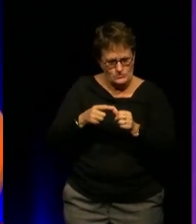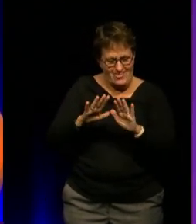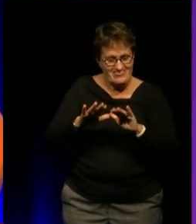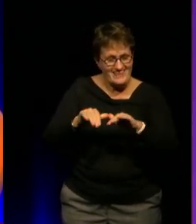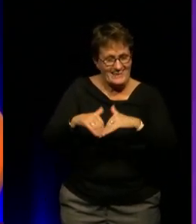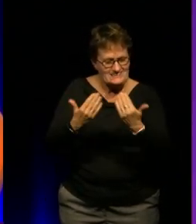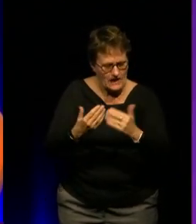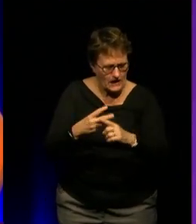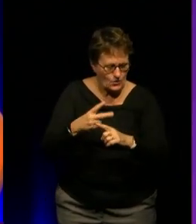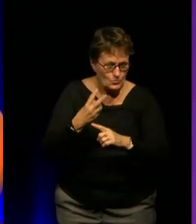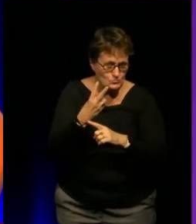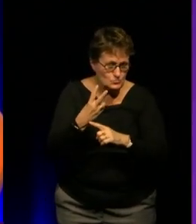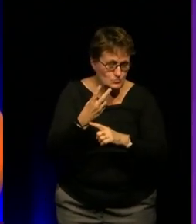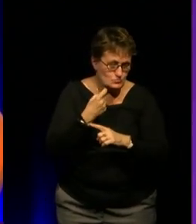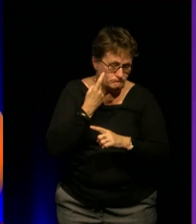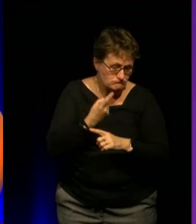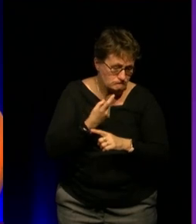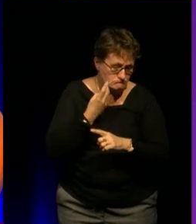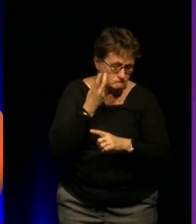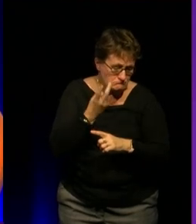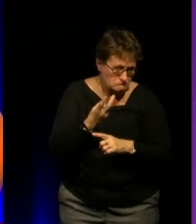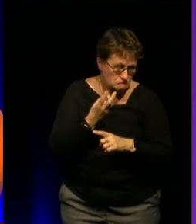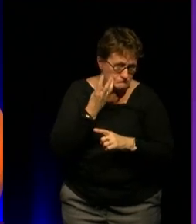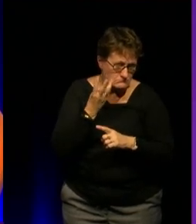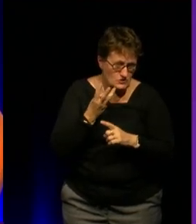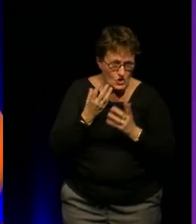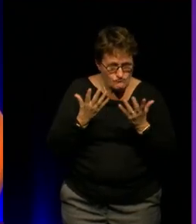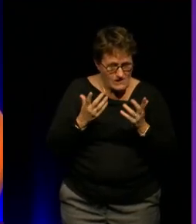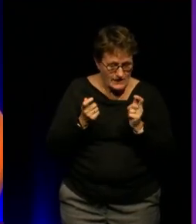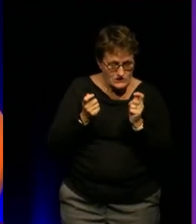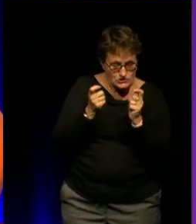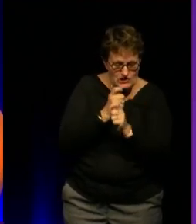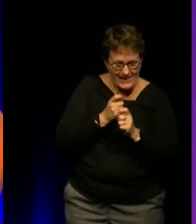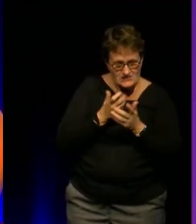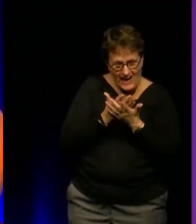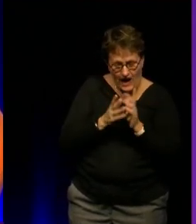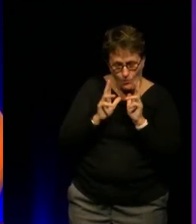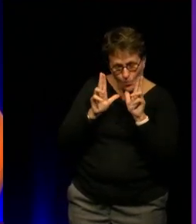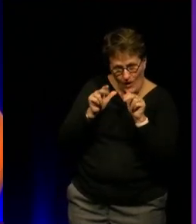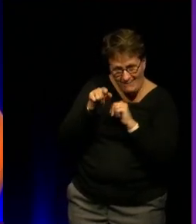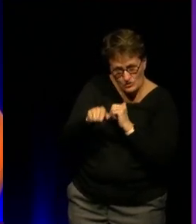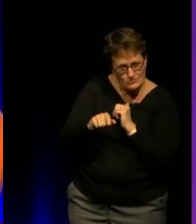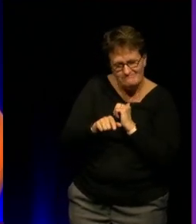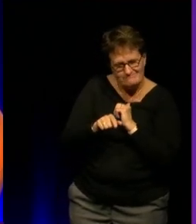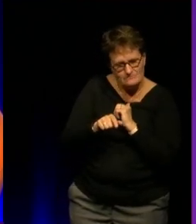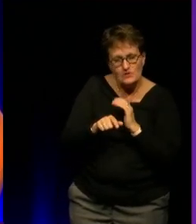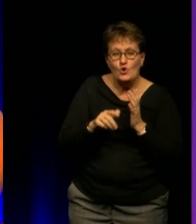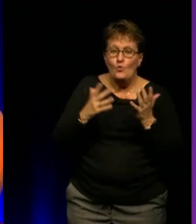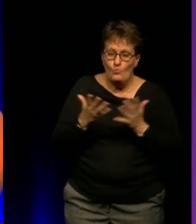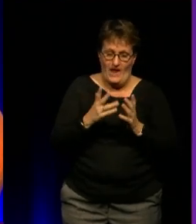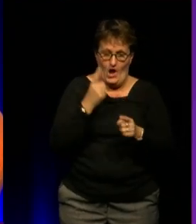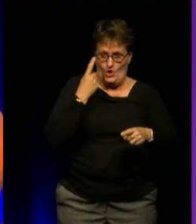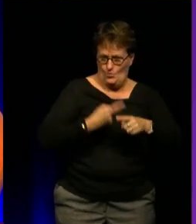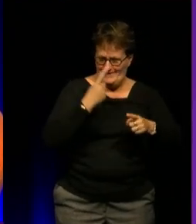after, 2 days, 3 days, is not really going to change care. And so the places where rapid tests have the most